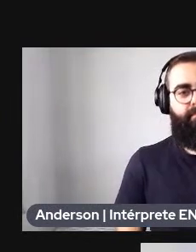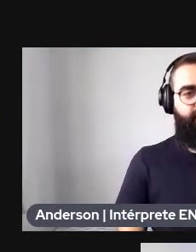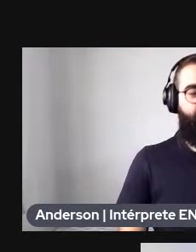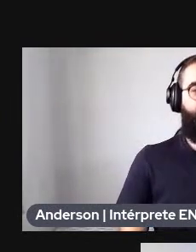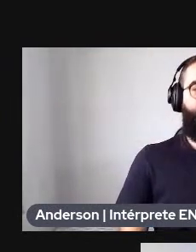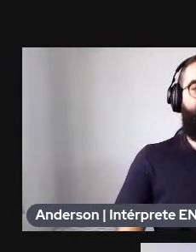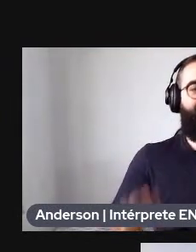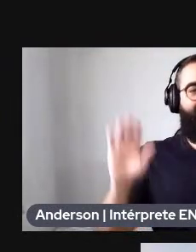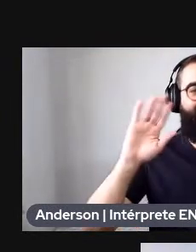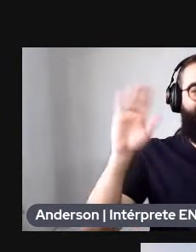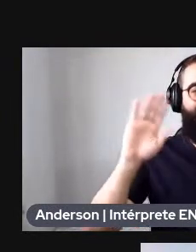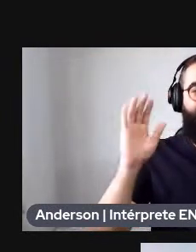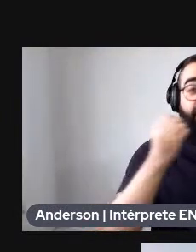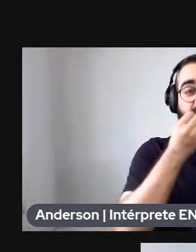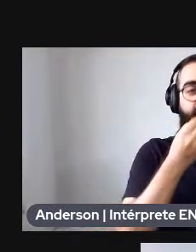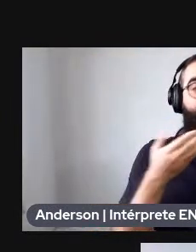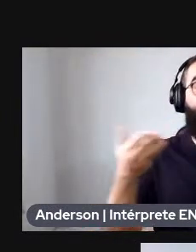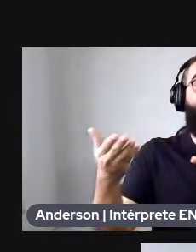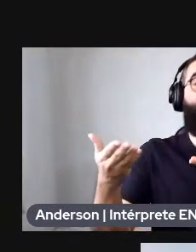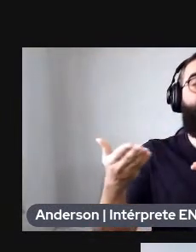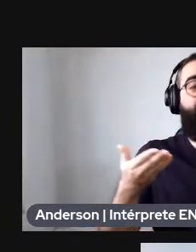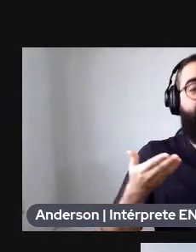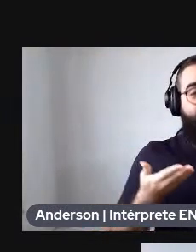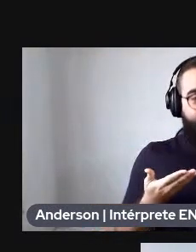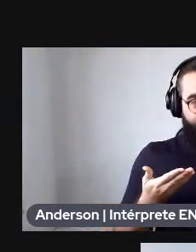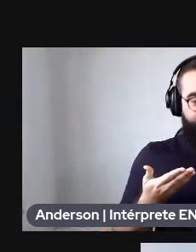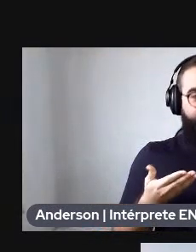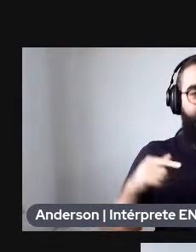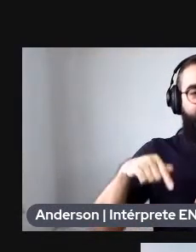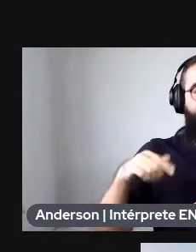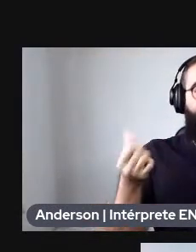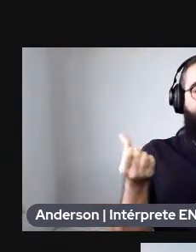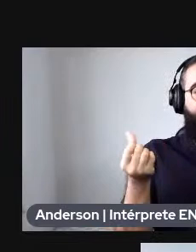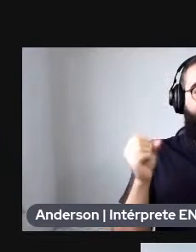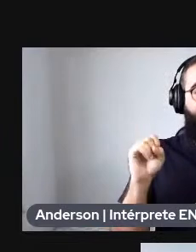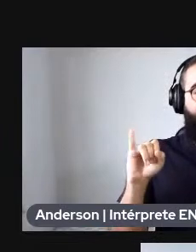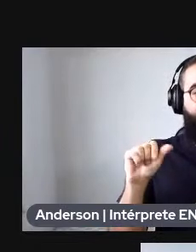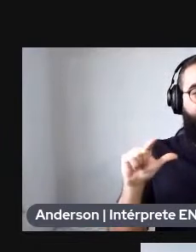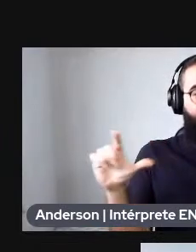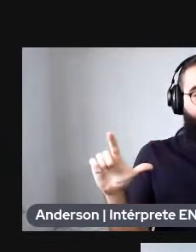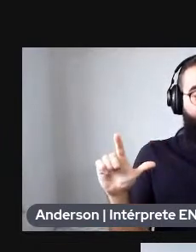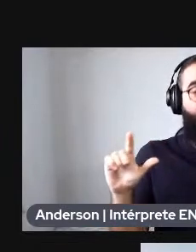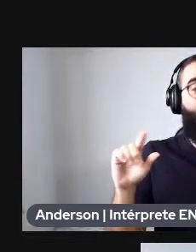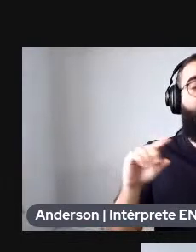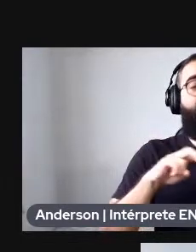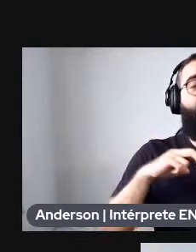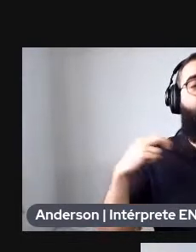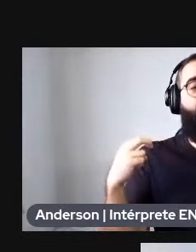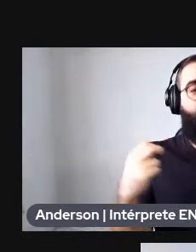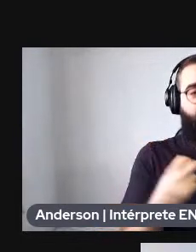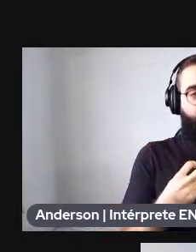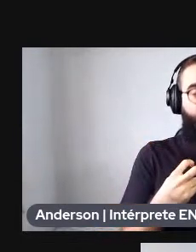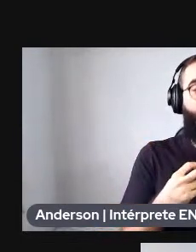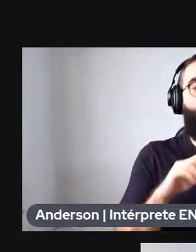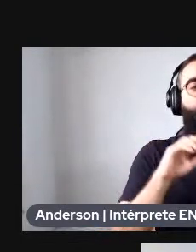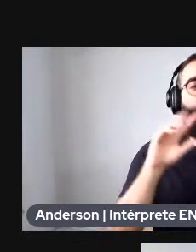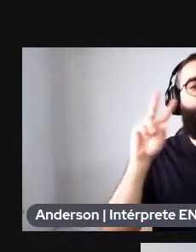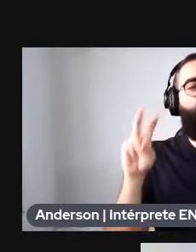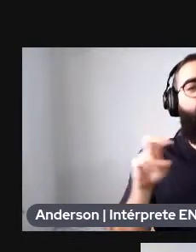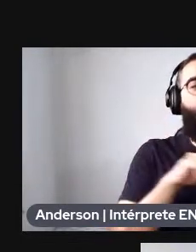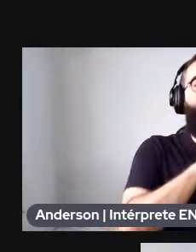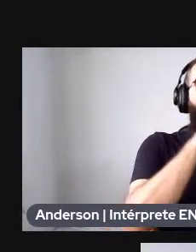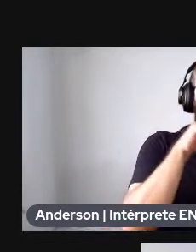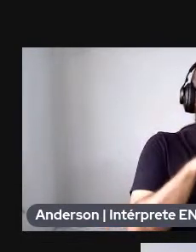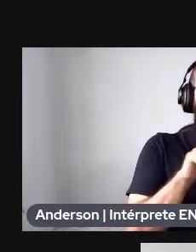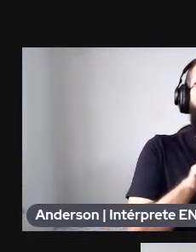Welcome all to the second SILF Roundtable, Funcionalismo e Funcionalismos. Today, I